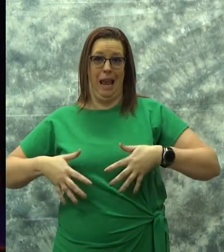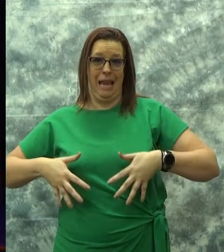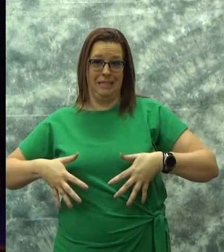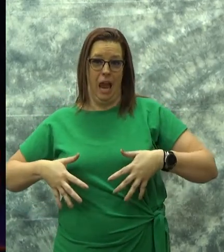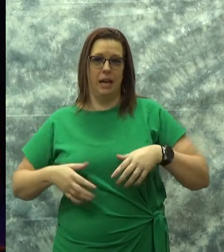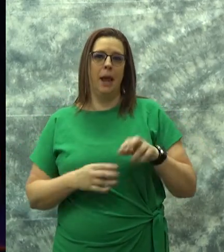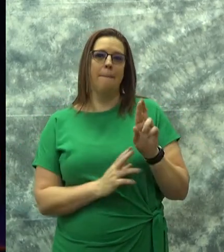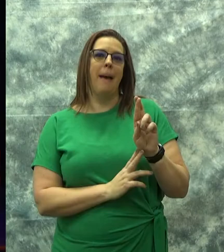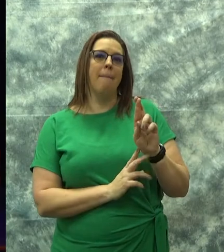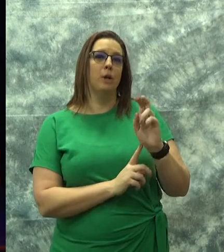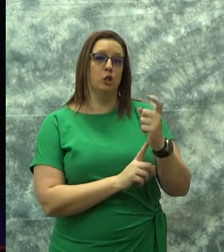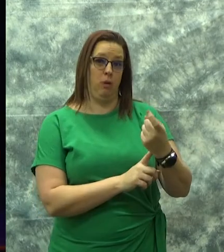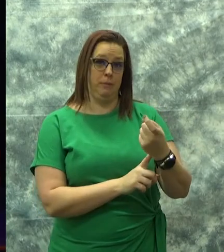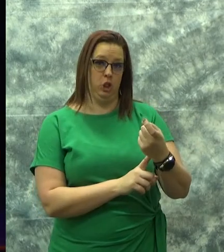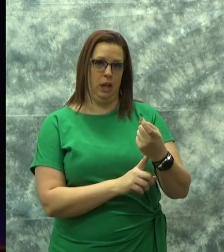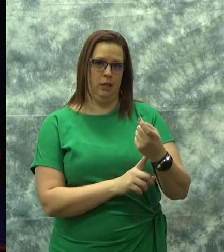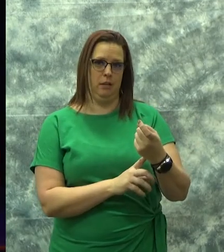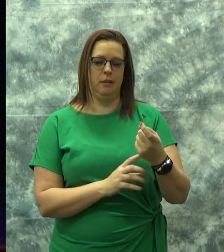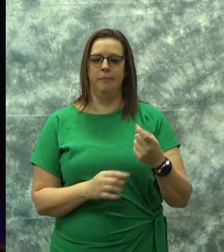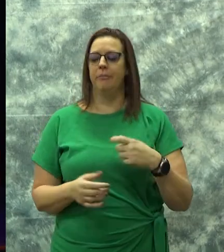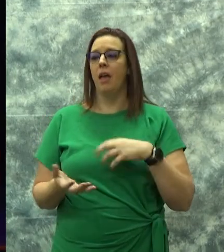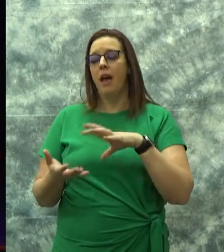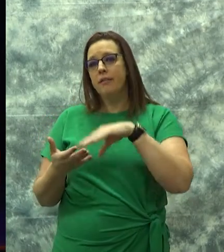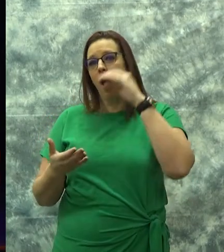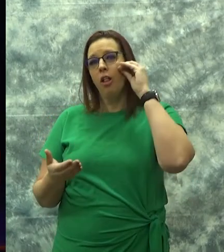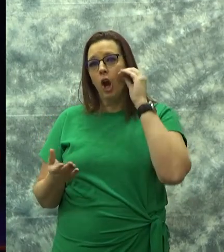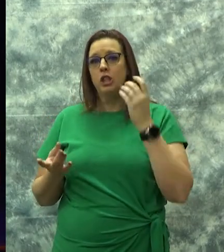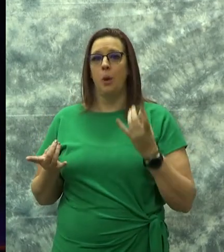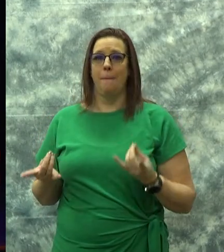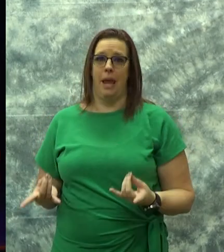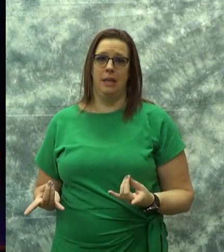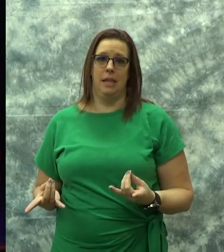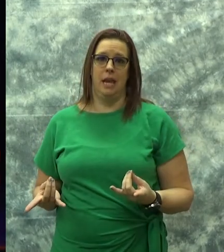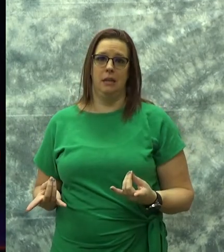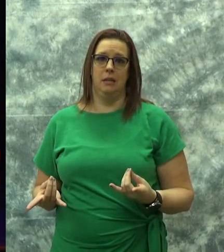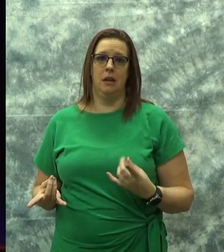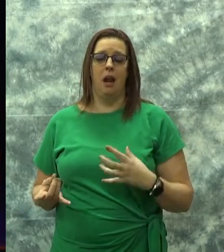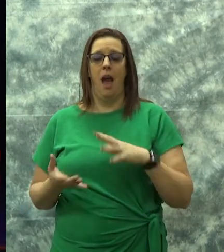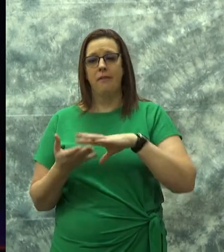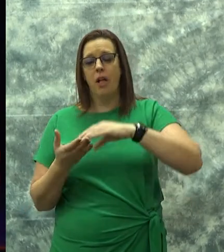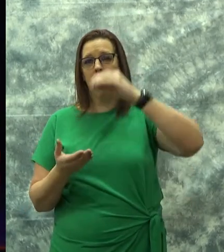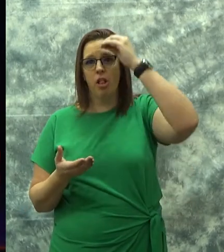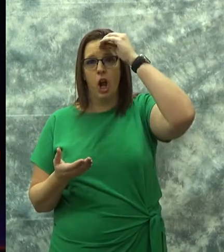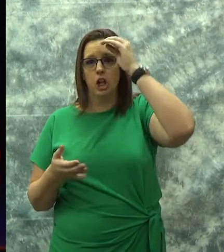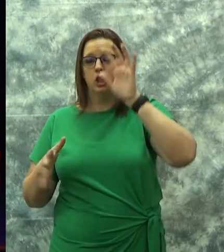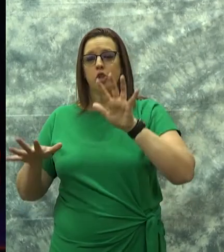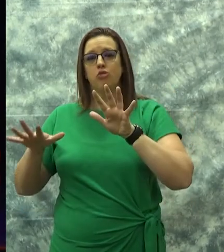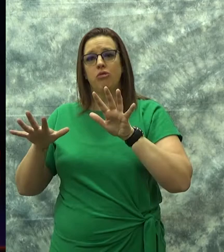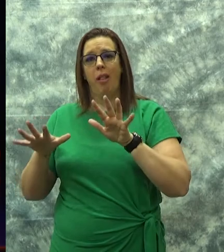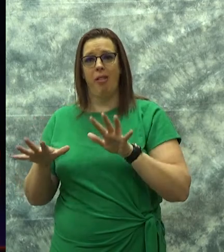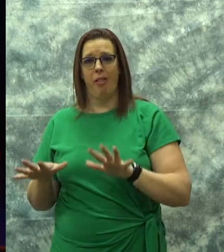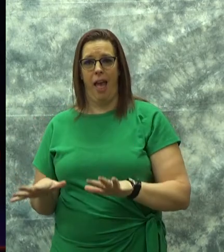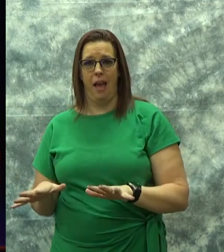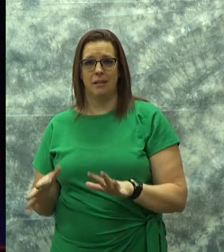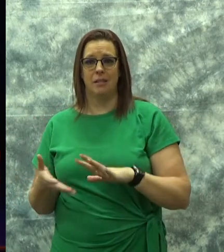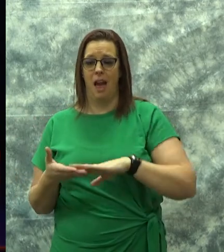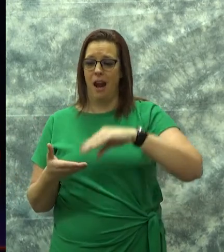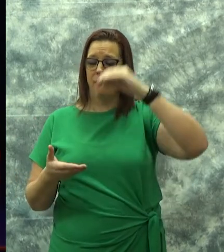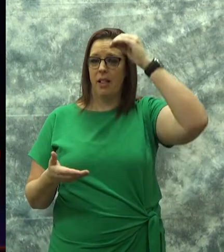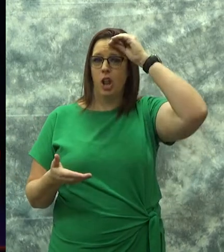couple things, the prescription for that is, number one, I've learned to meditate. I've learned to relax. I've learned to be